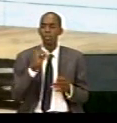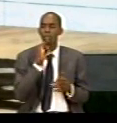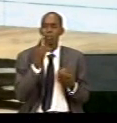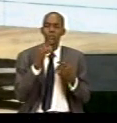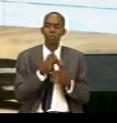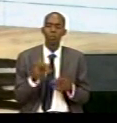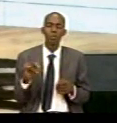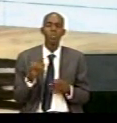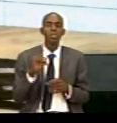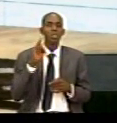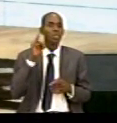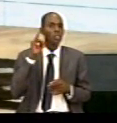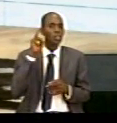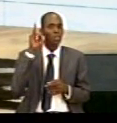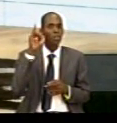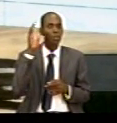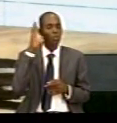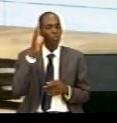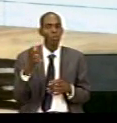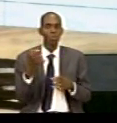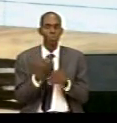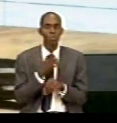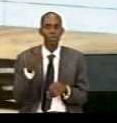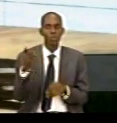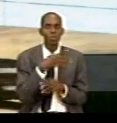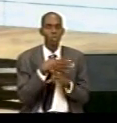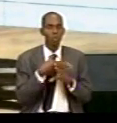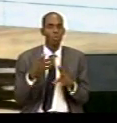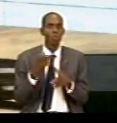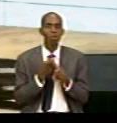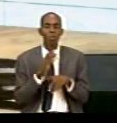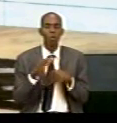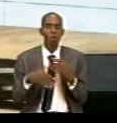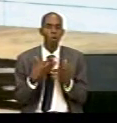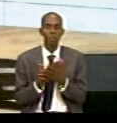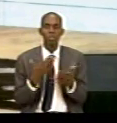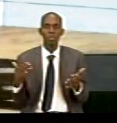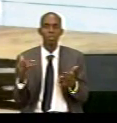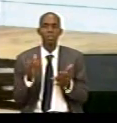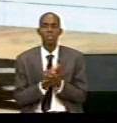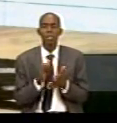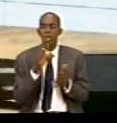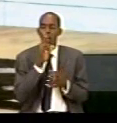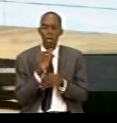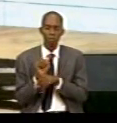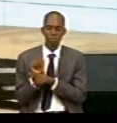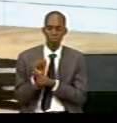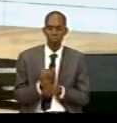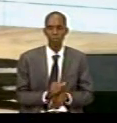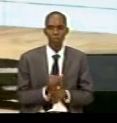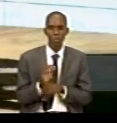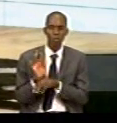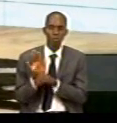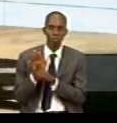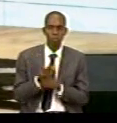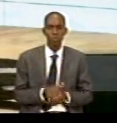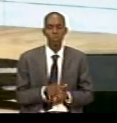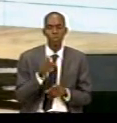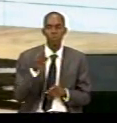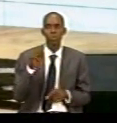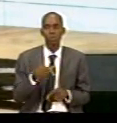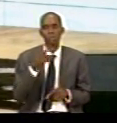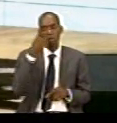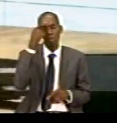you will win yourself away from all those things that were tie you down, because you are